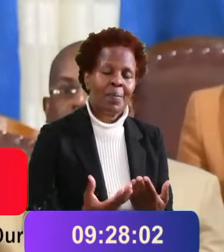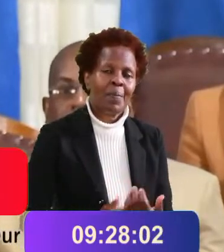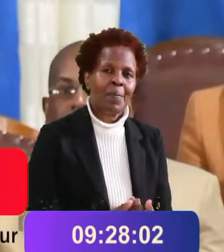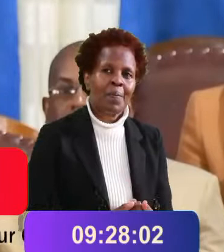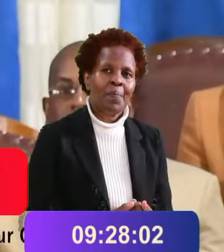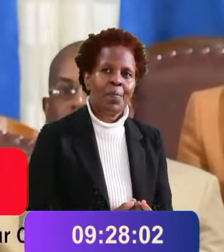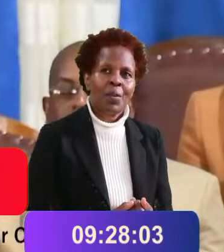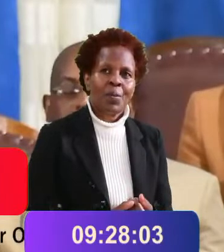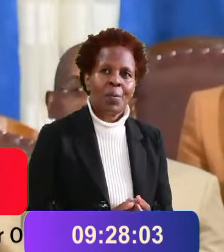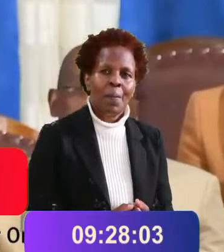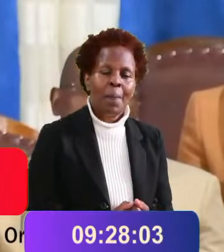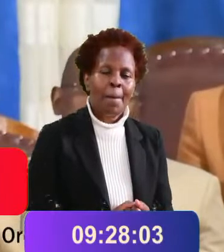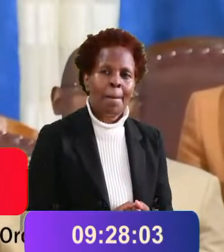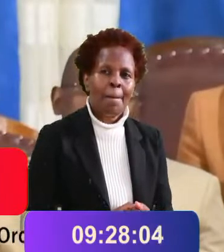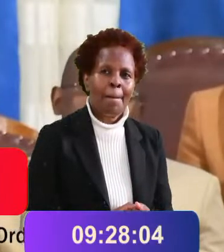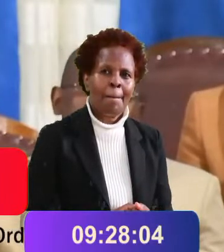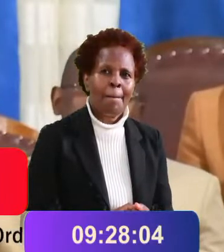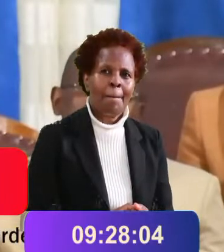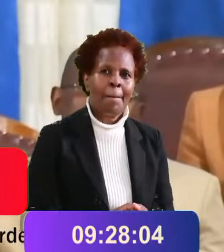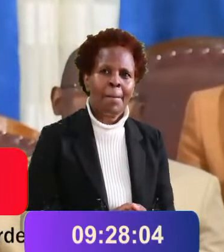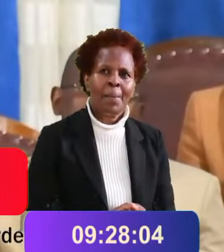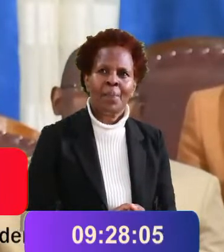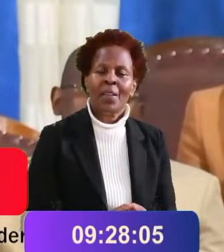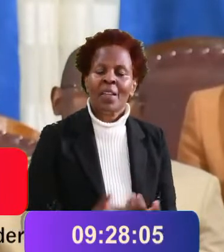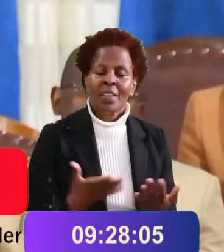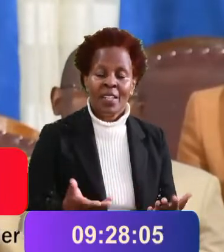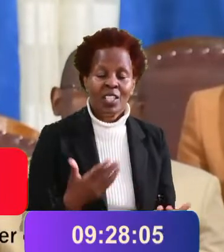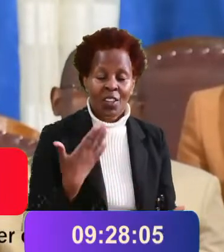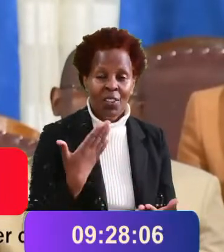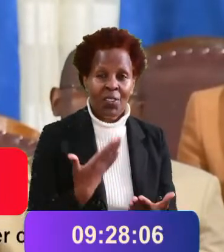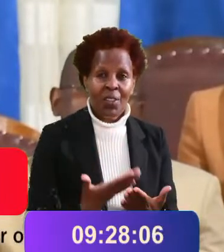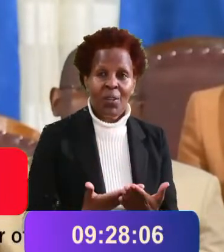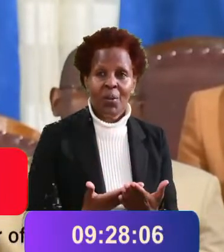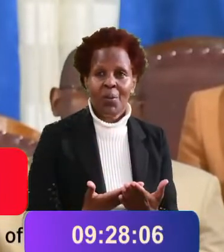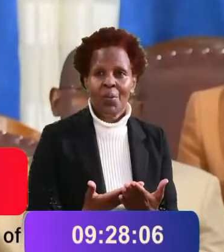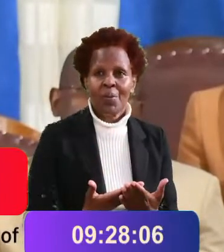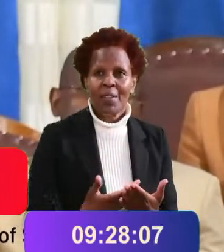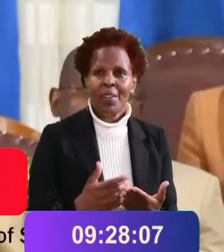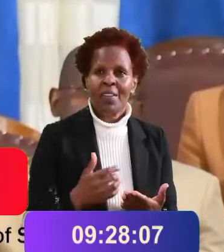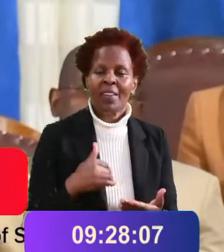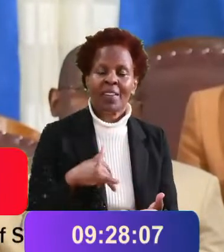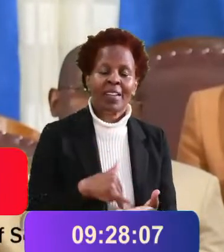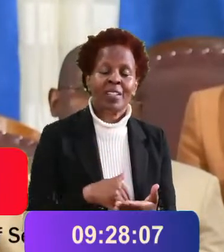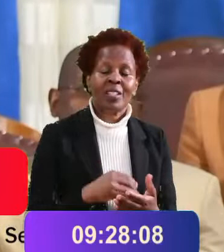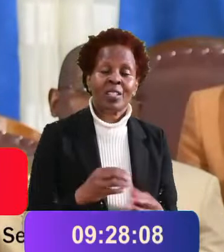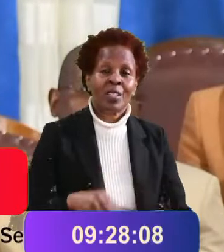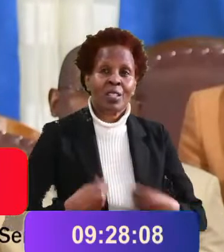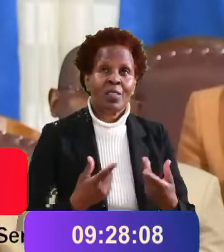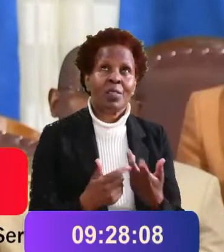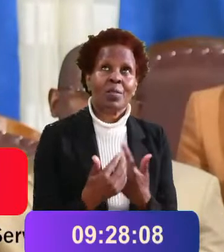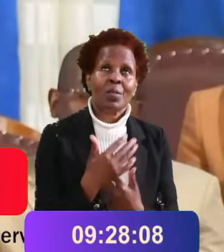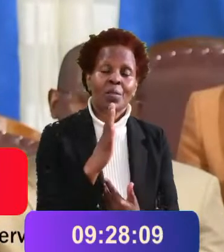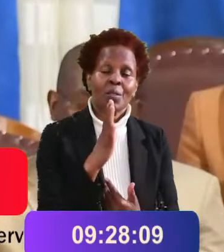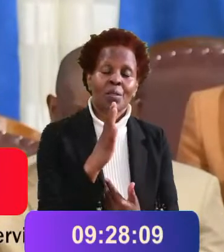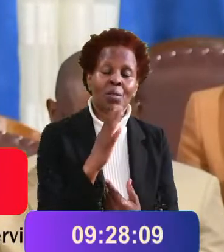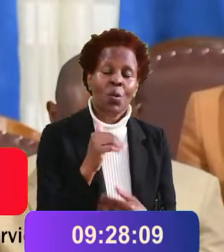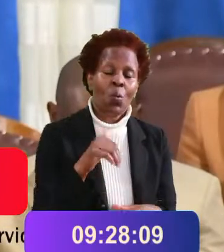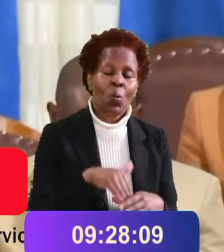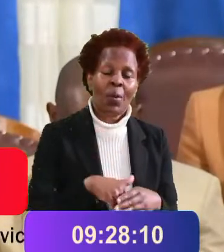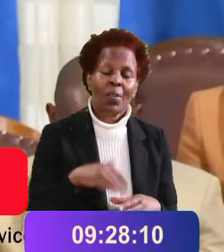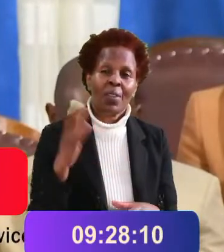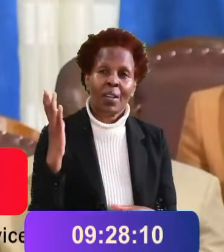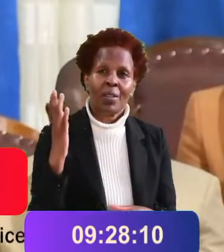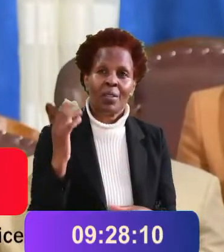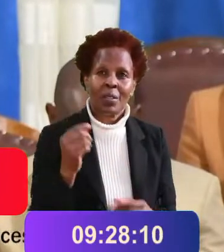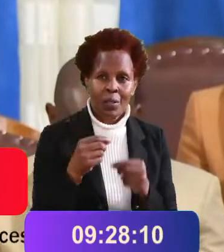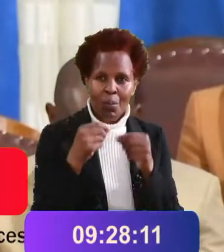a dance. There is a thank you that is offered to God without a